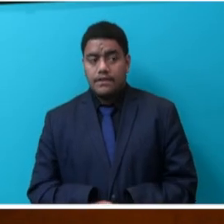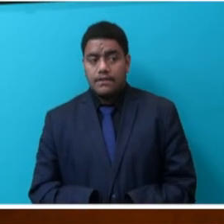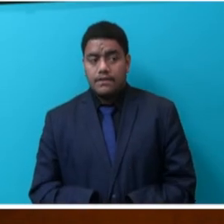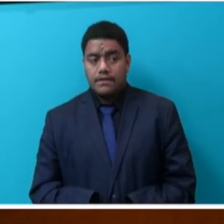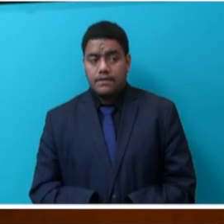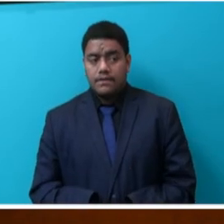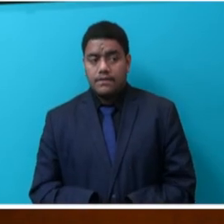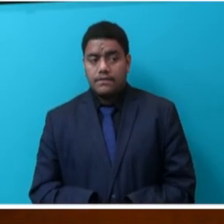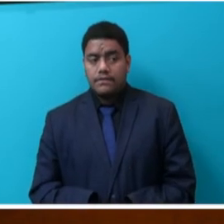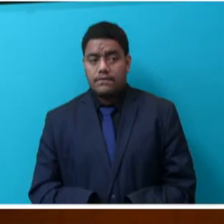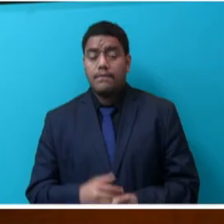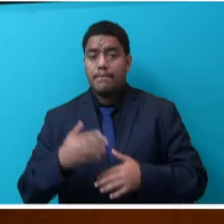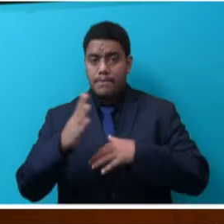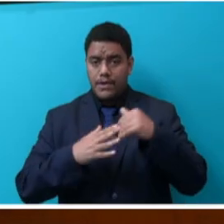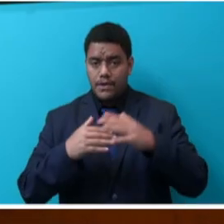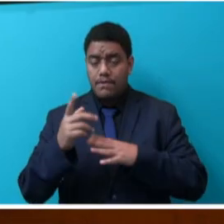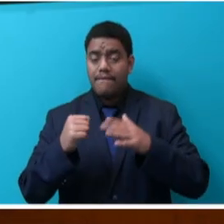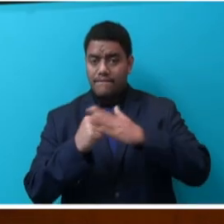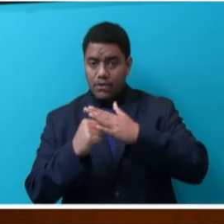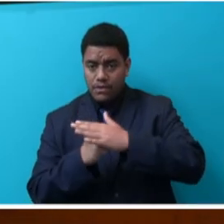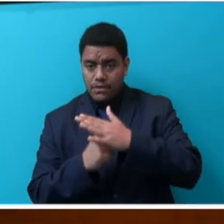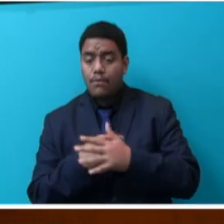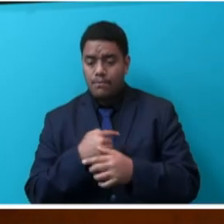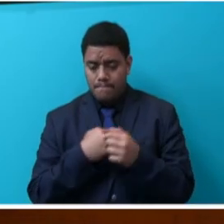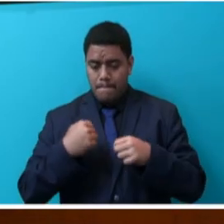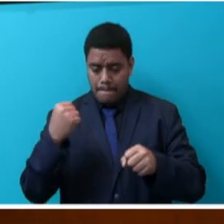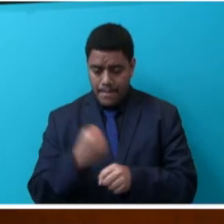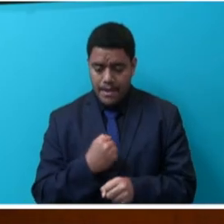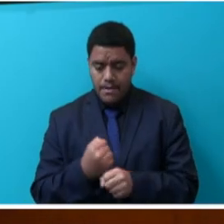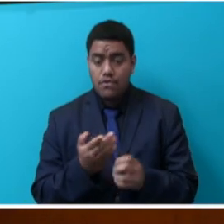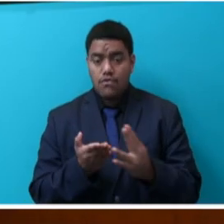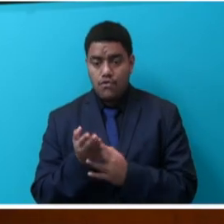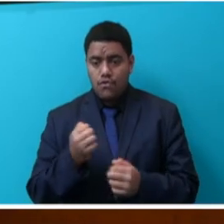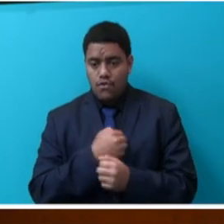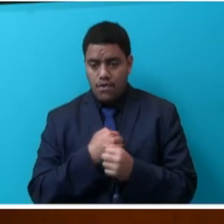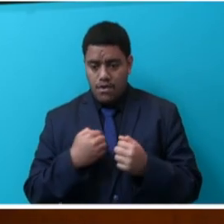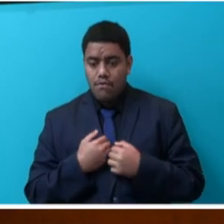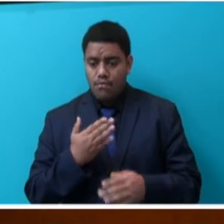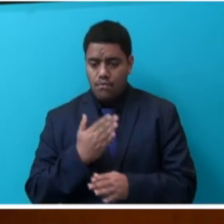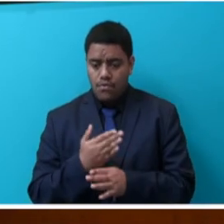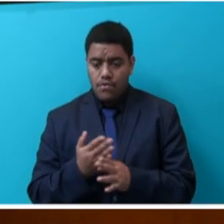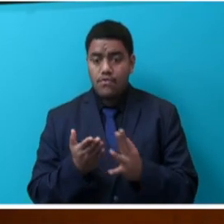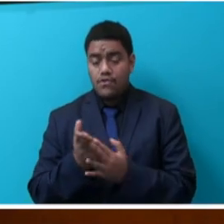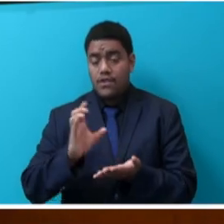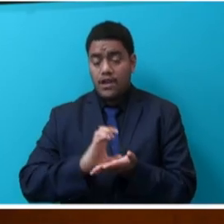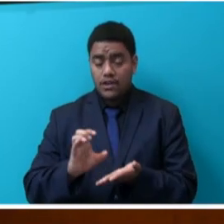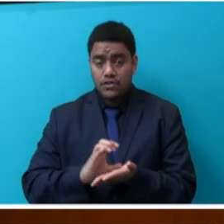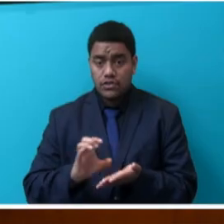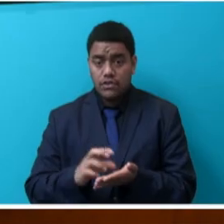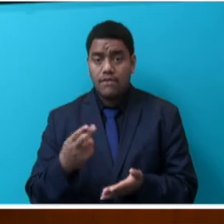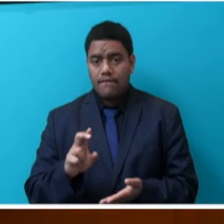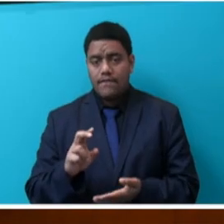builds upon the solid foundation laid through our accession to the Council of Europe's Budapest